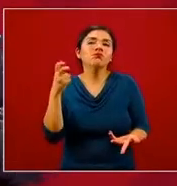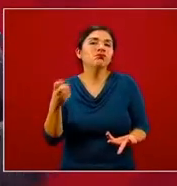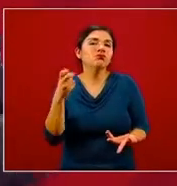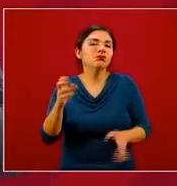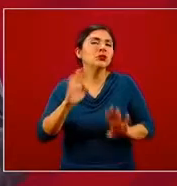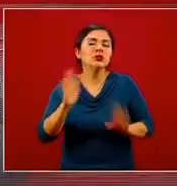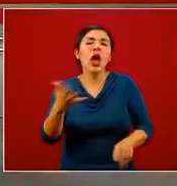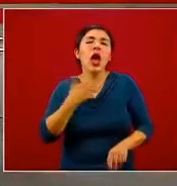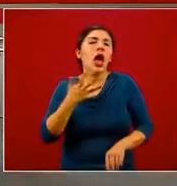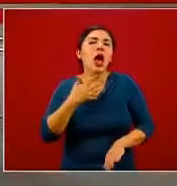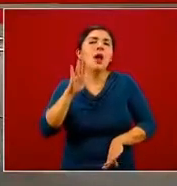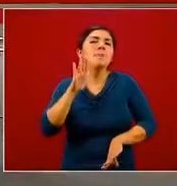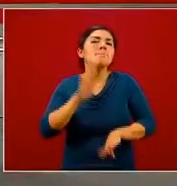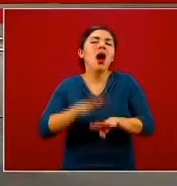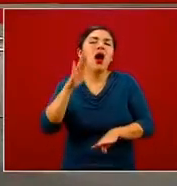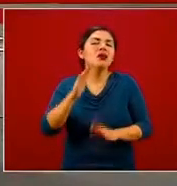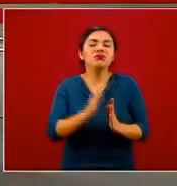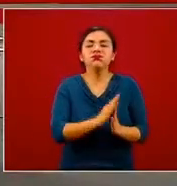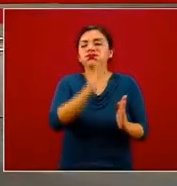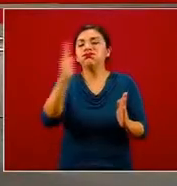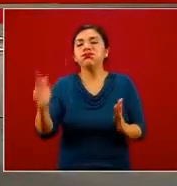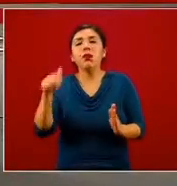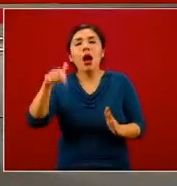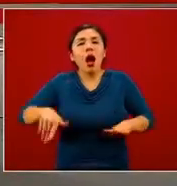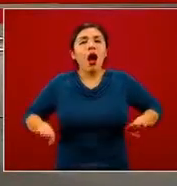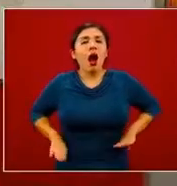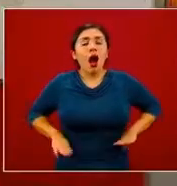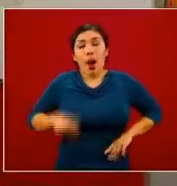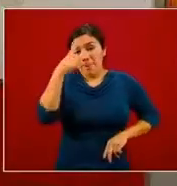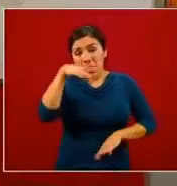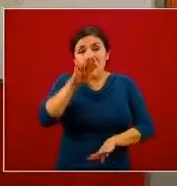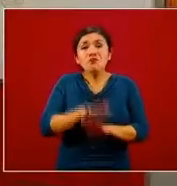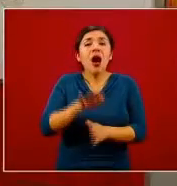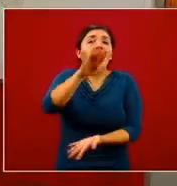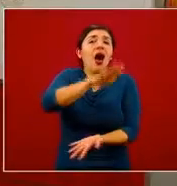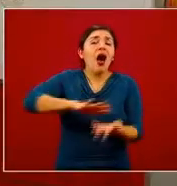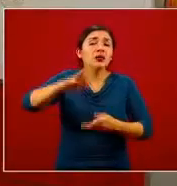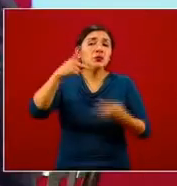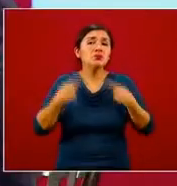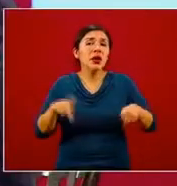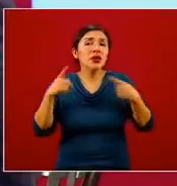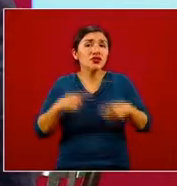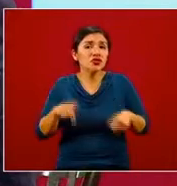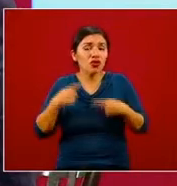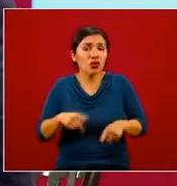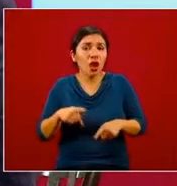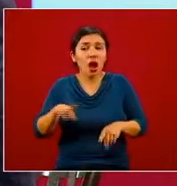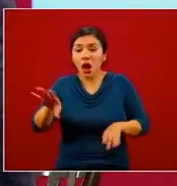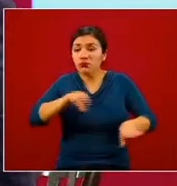at the moment when we know the flu is coming, so that would be October, November, December,